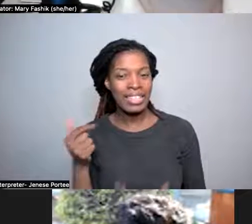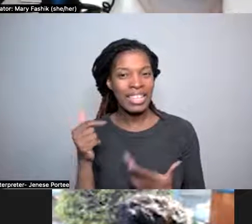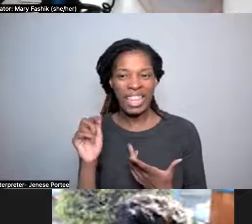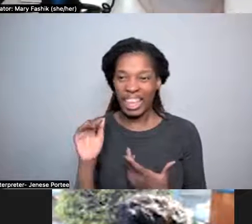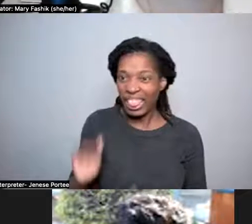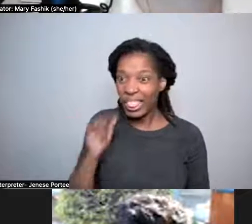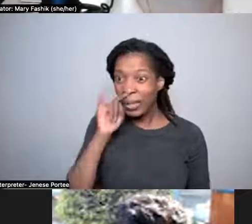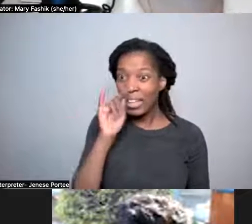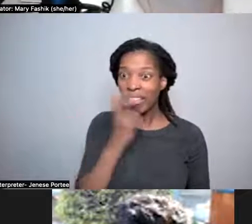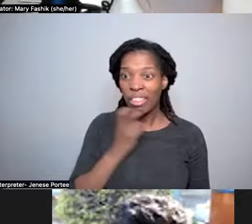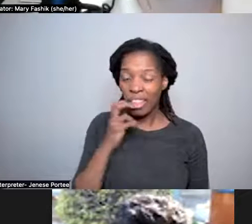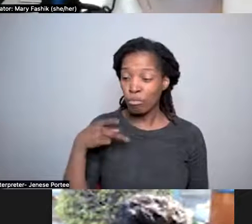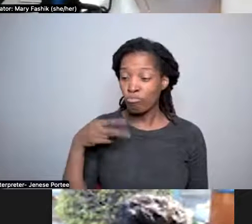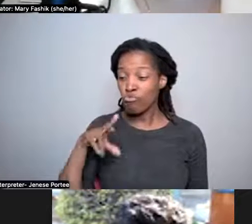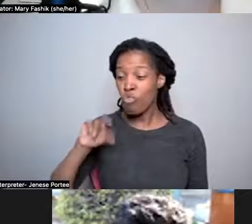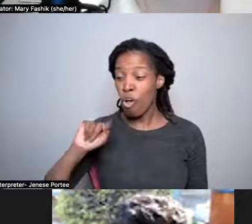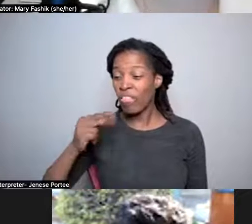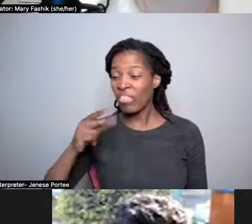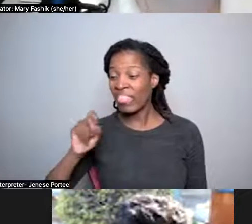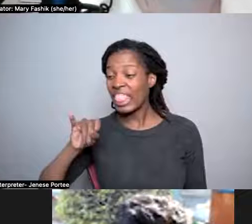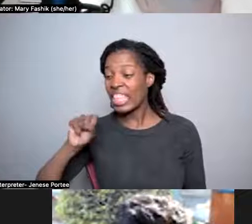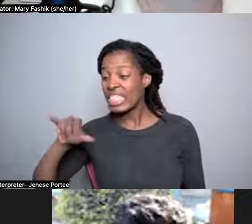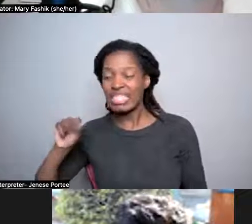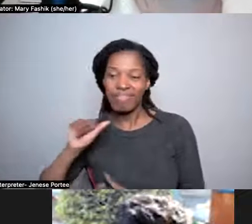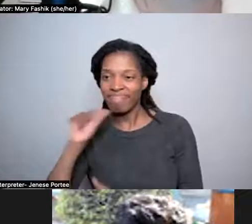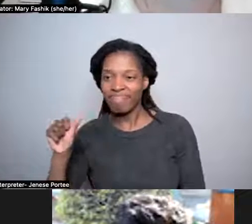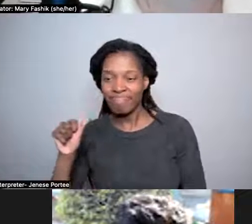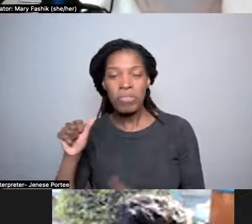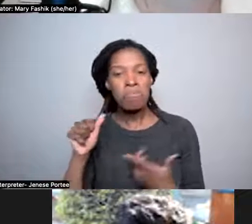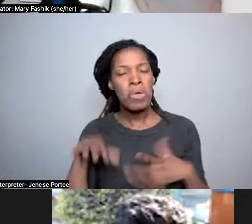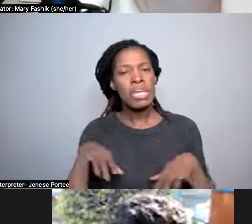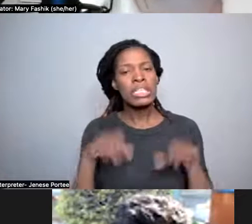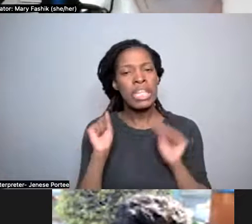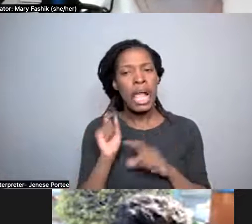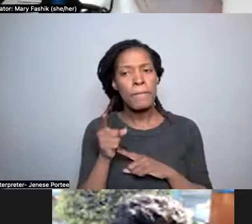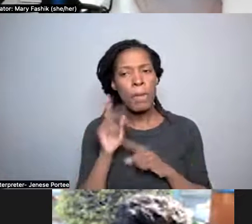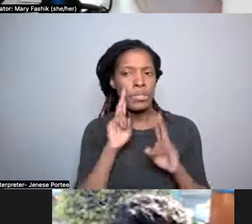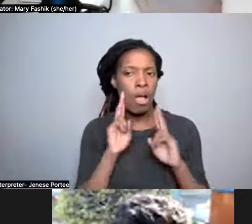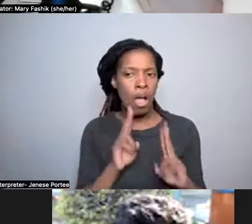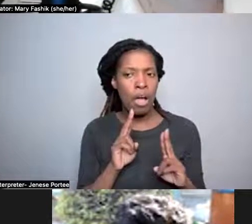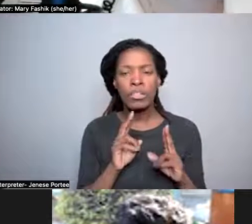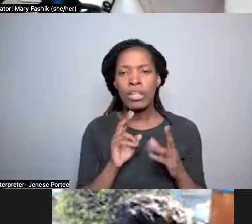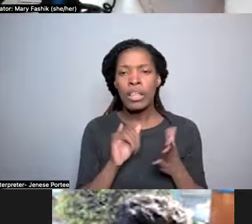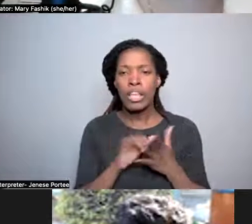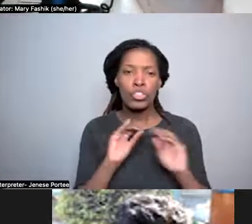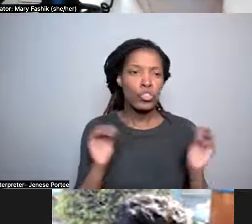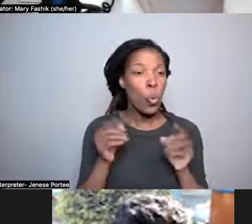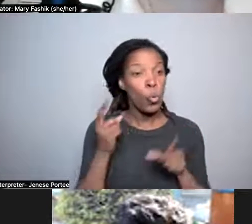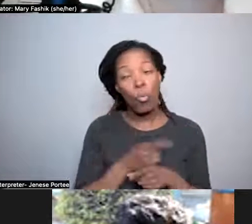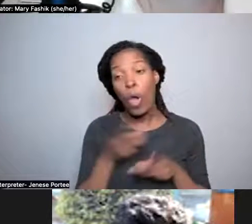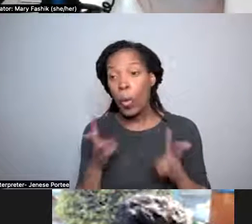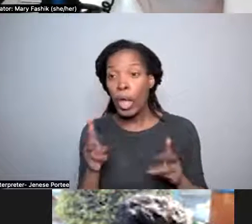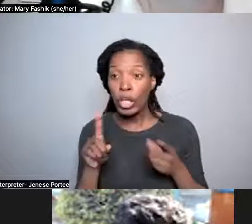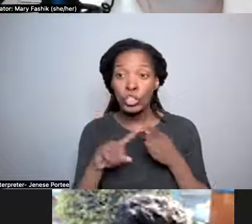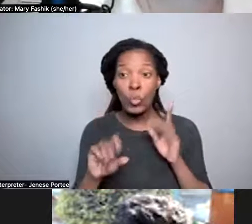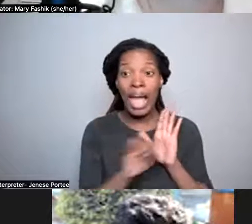right? And we want to take a moment to honor that there is no right way to identify when